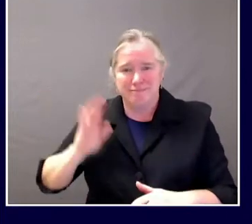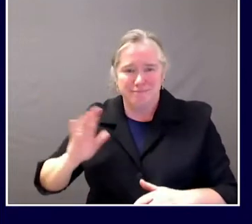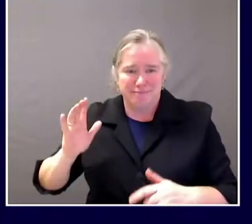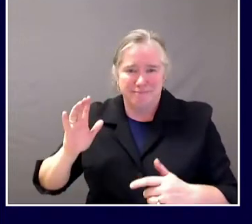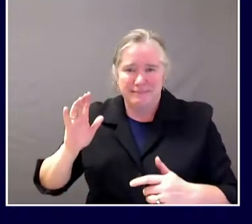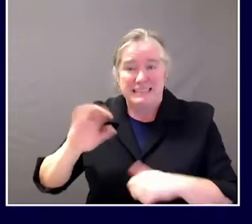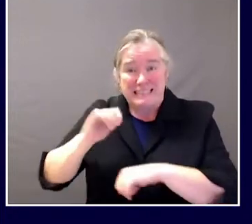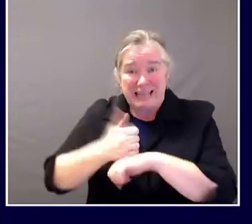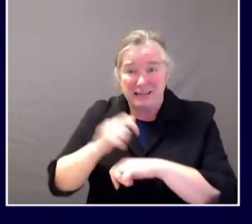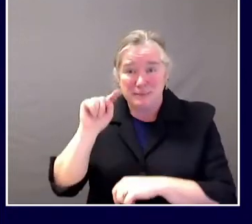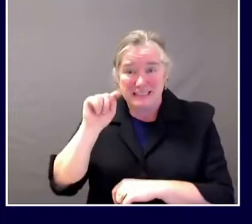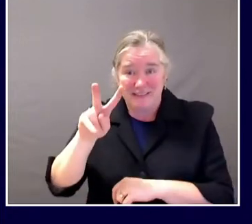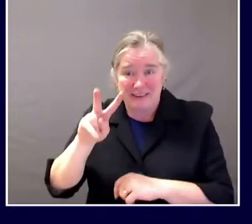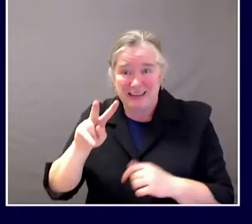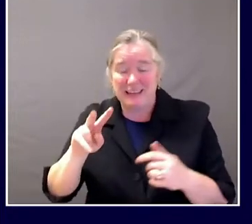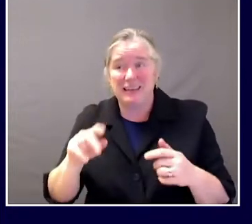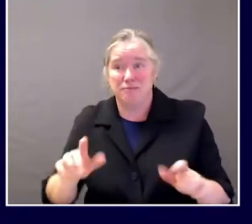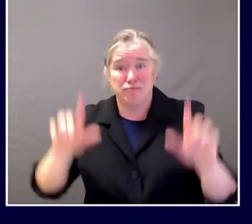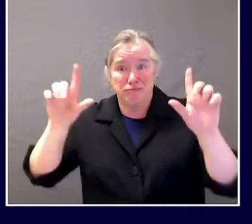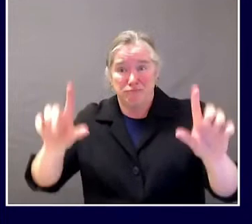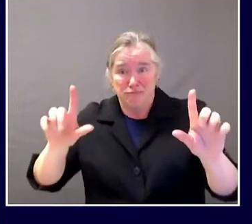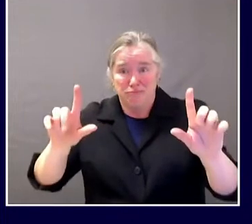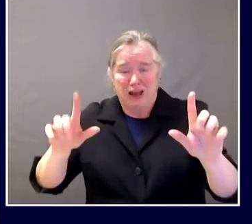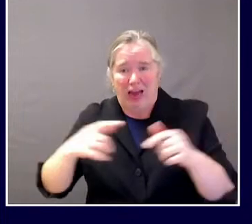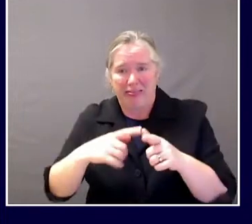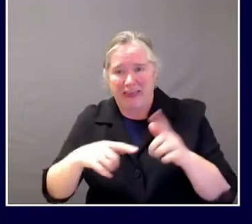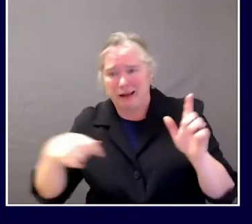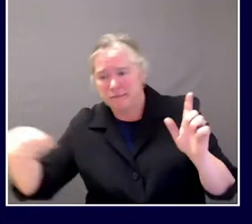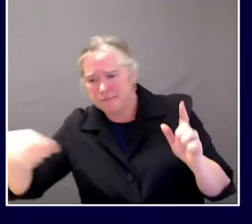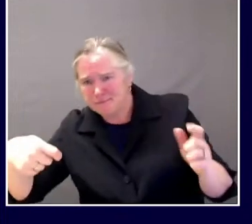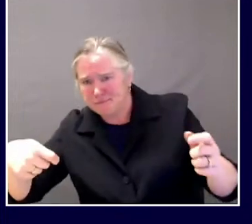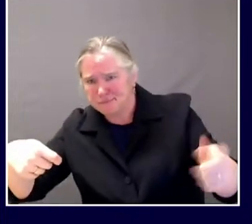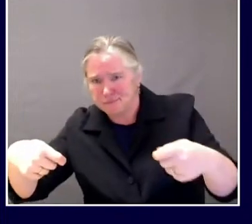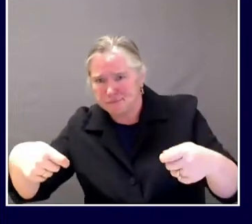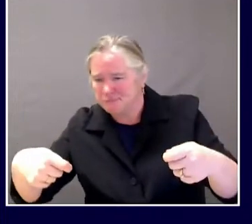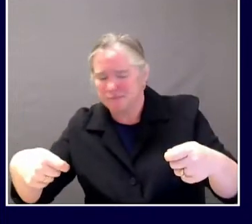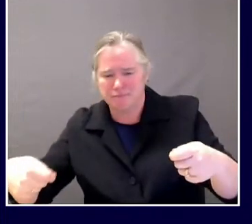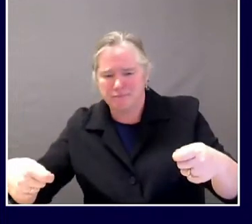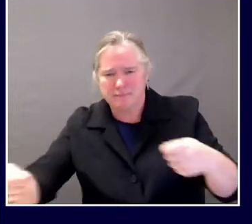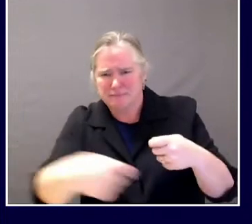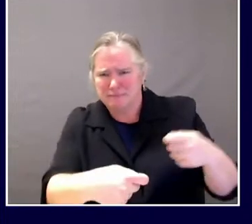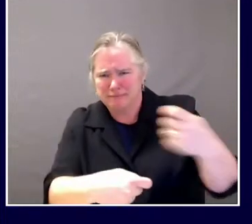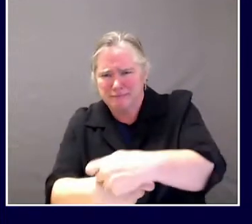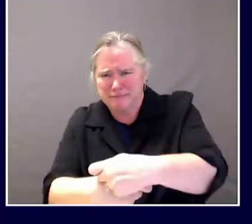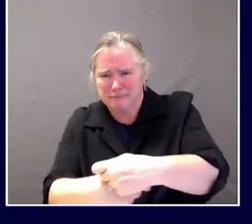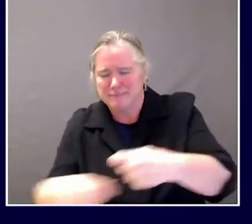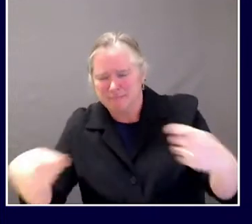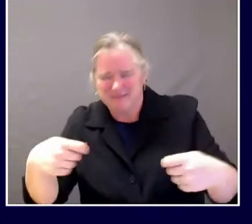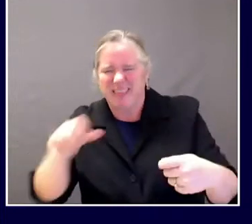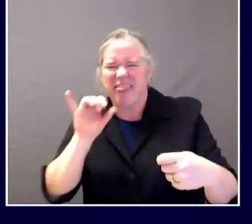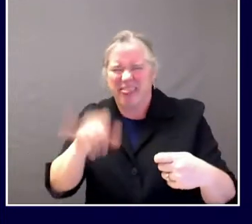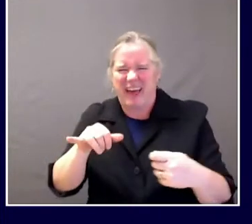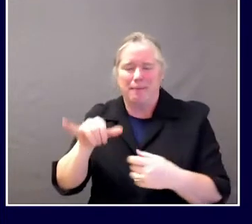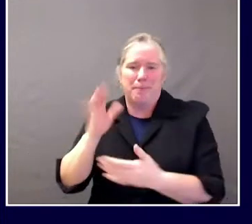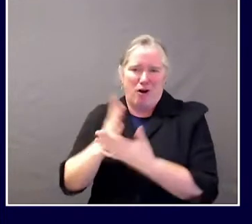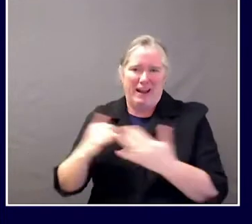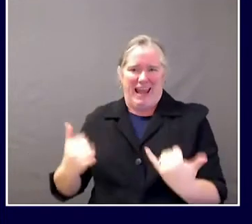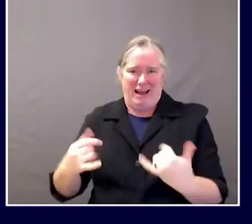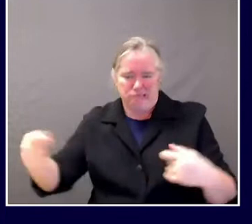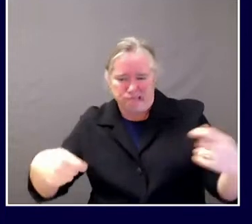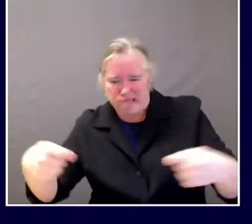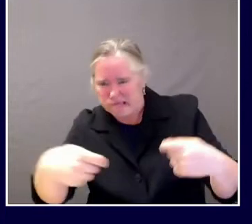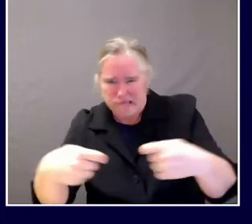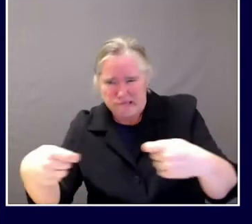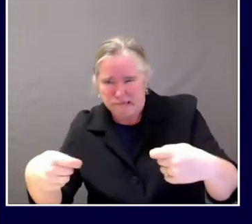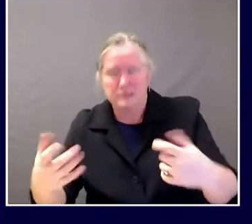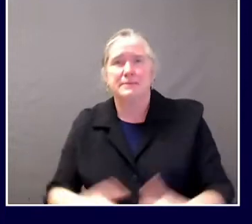wires are connected to the right outlets so that everything works seamlessly. Great. Thanks. And the main CDC guidelines, we're talking